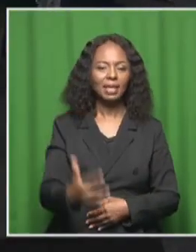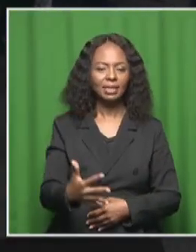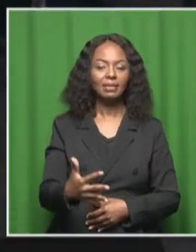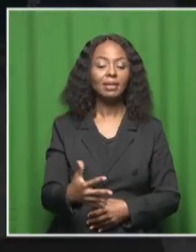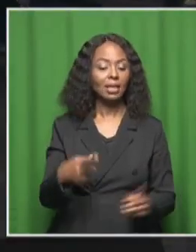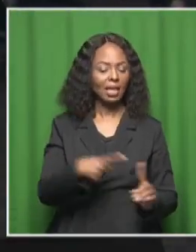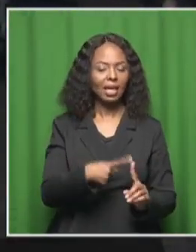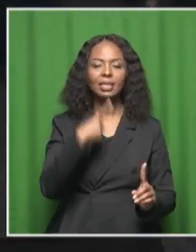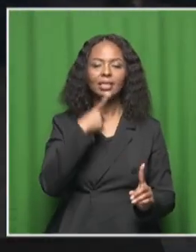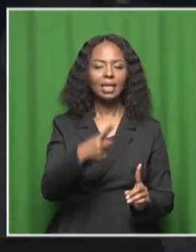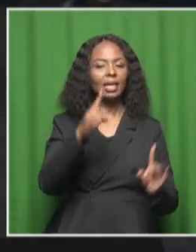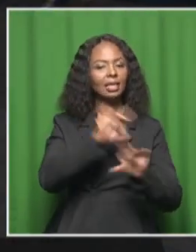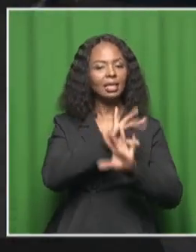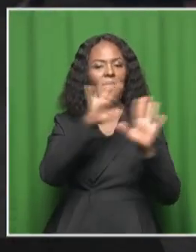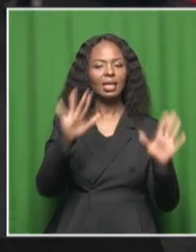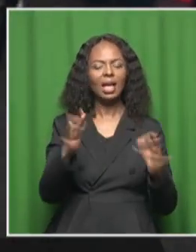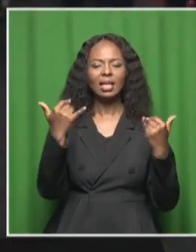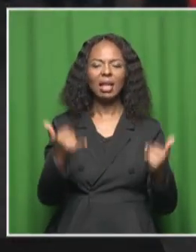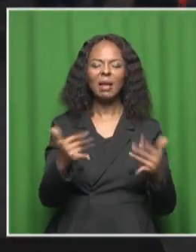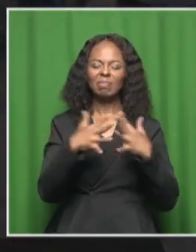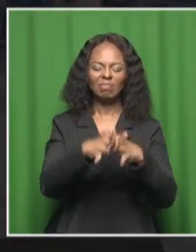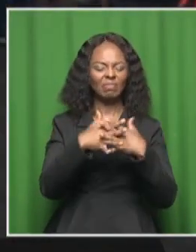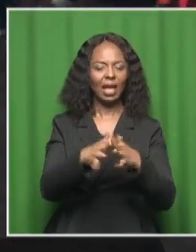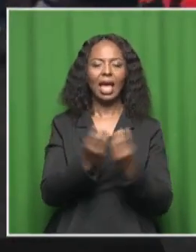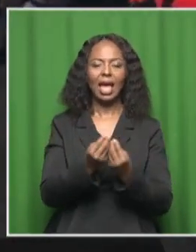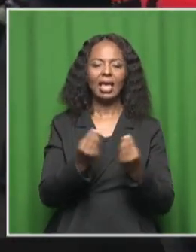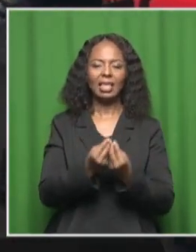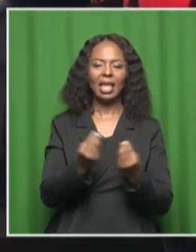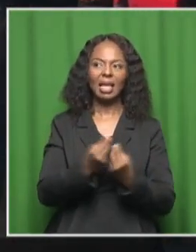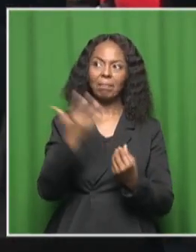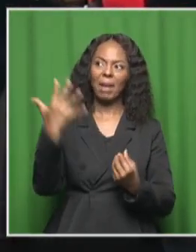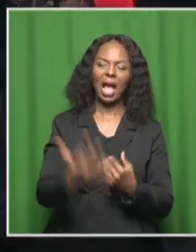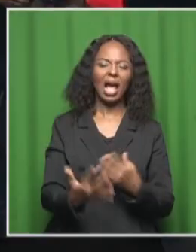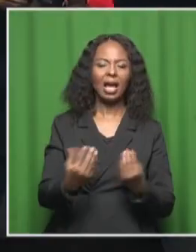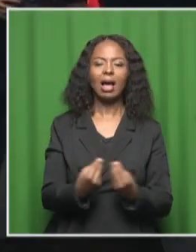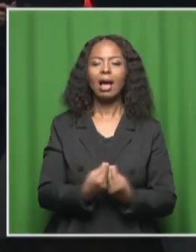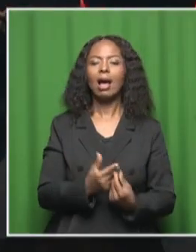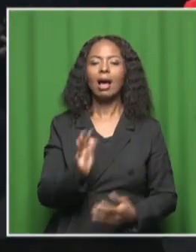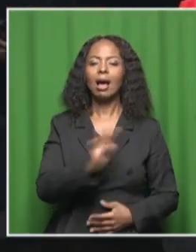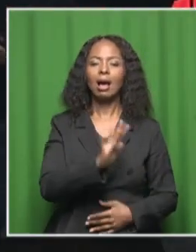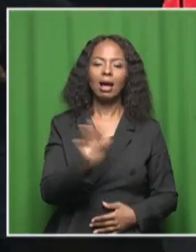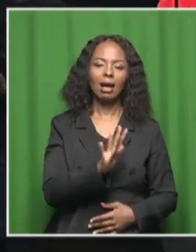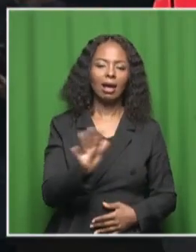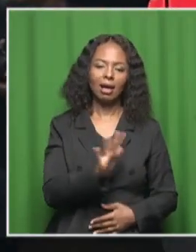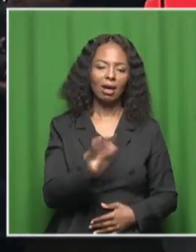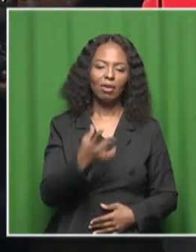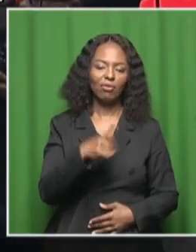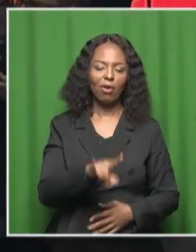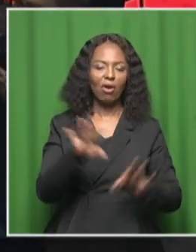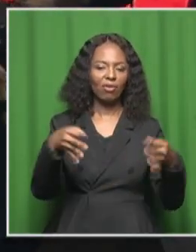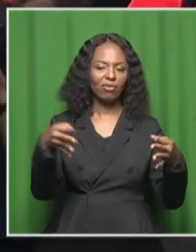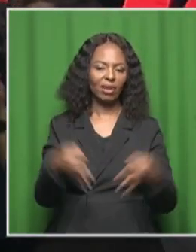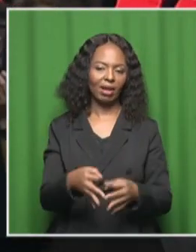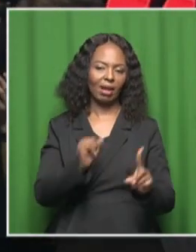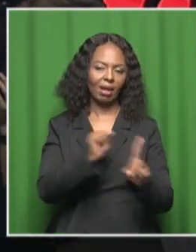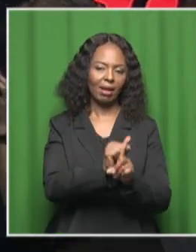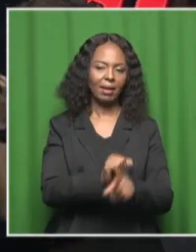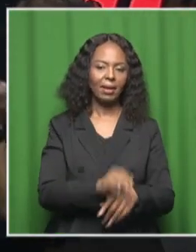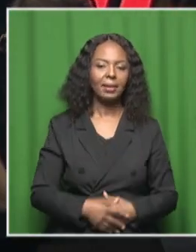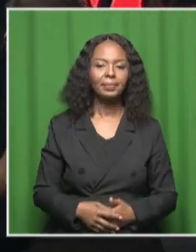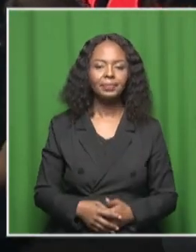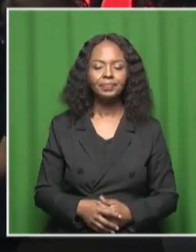need a very complicated things. He doesn't want somebody accounting for how his funeral done.